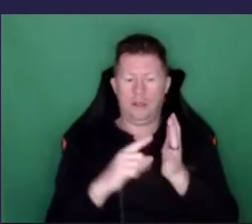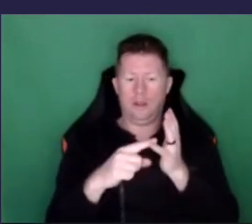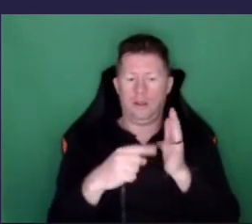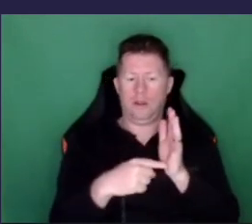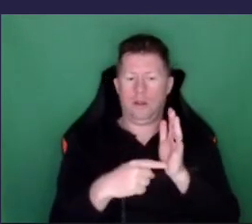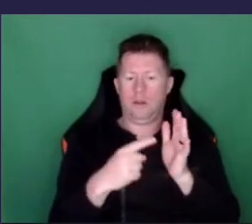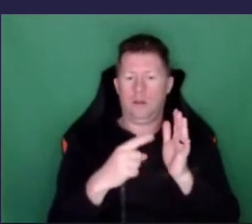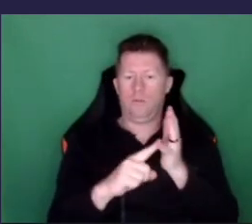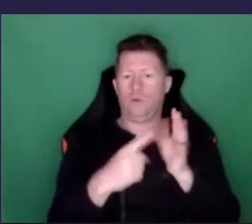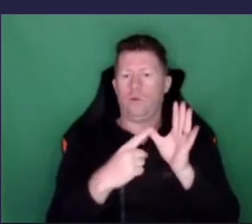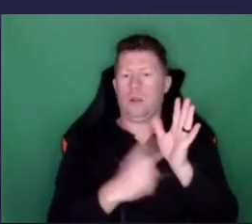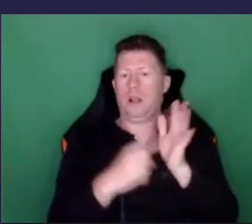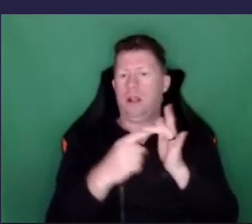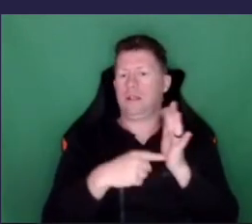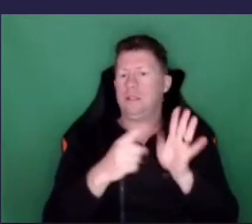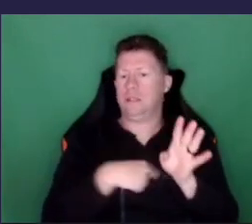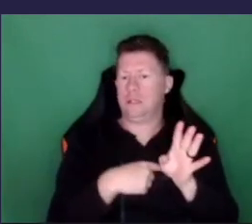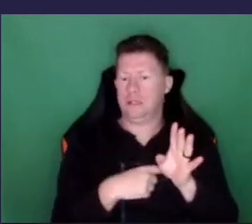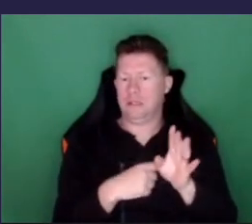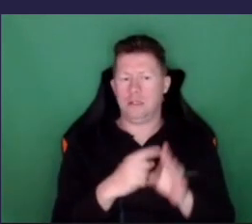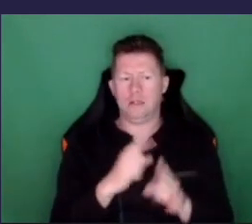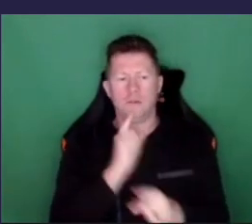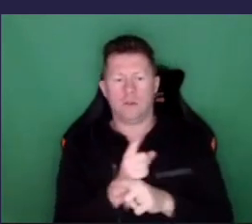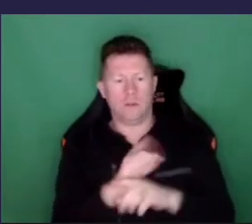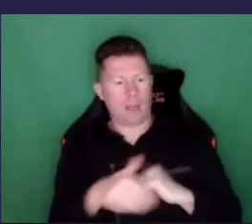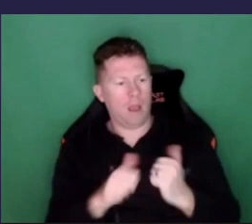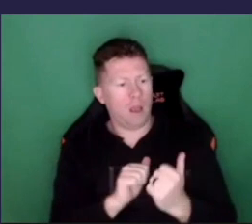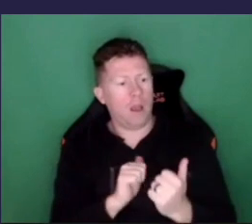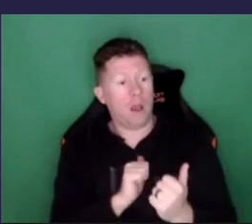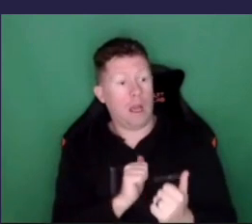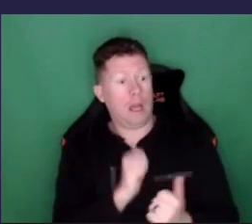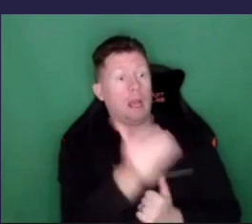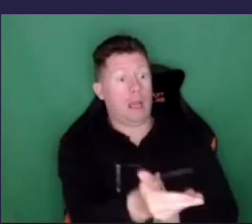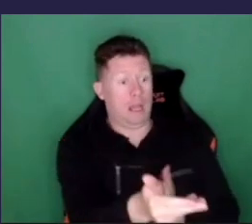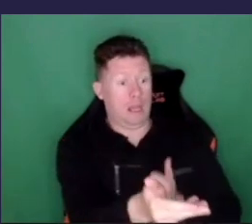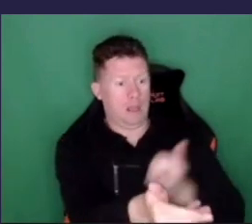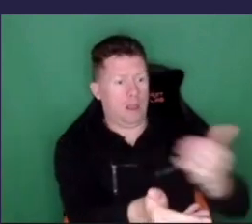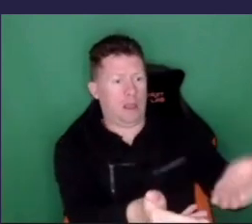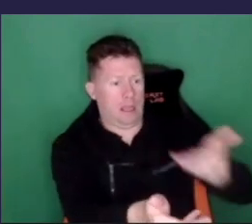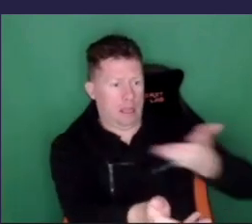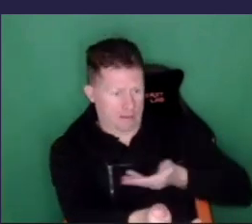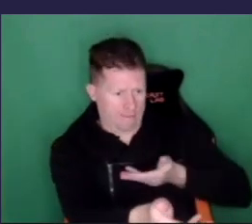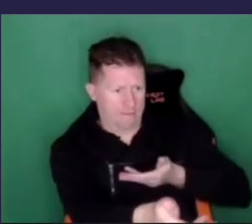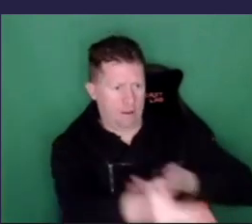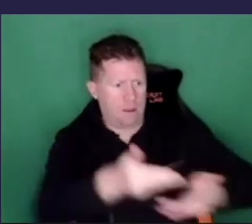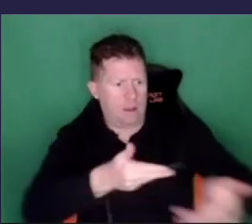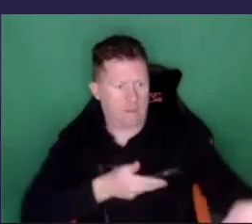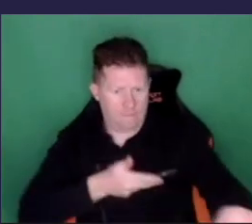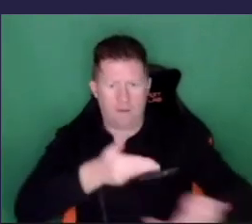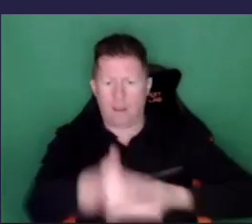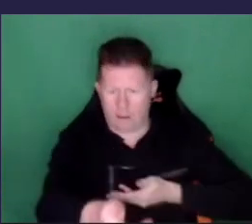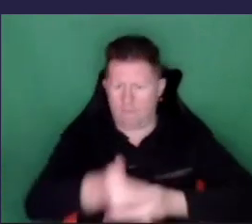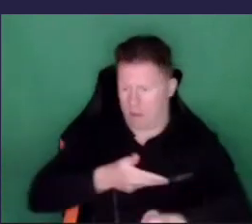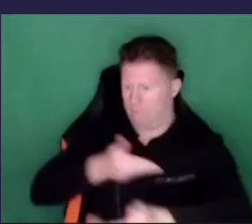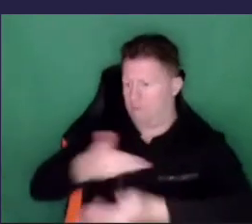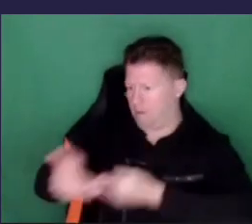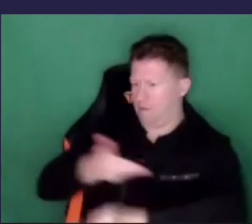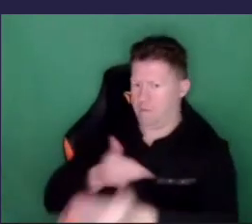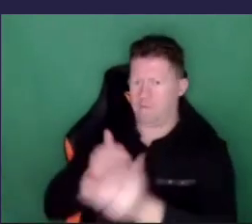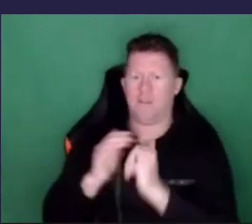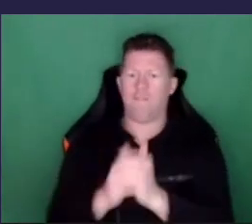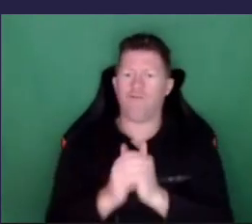write about friendship, talk about reciprocity, that there has to be an exact and equal exchange between the